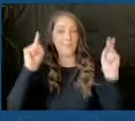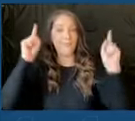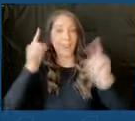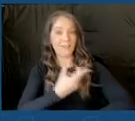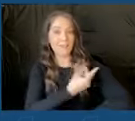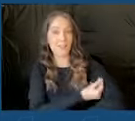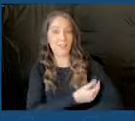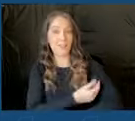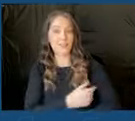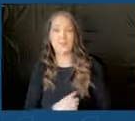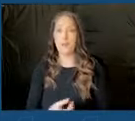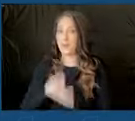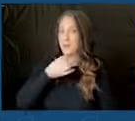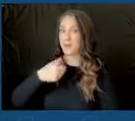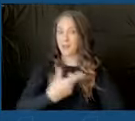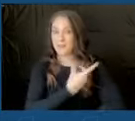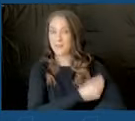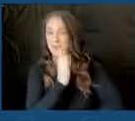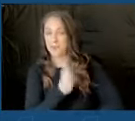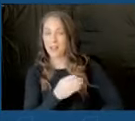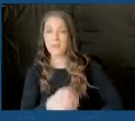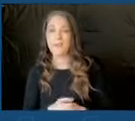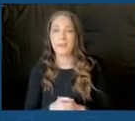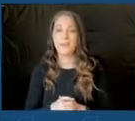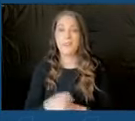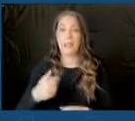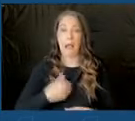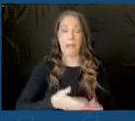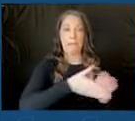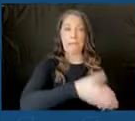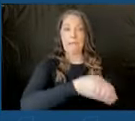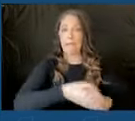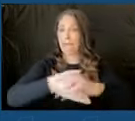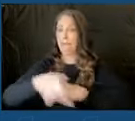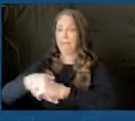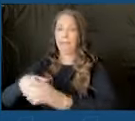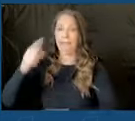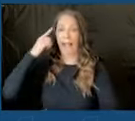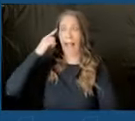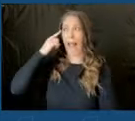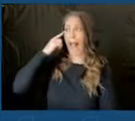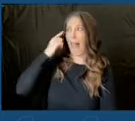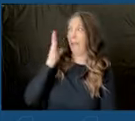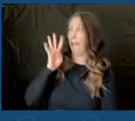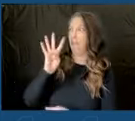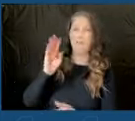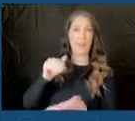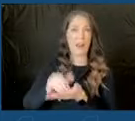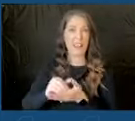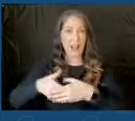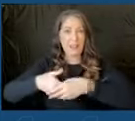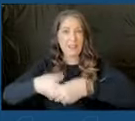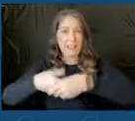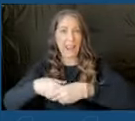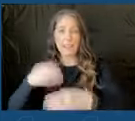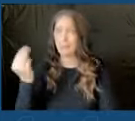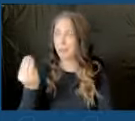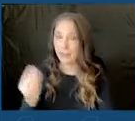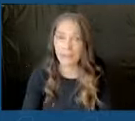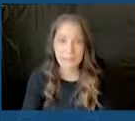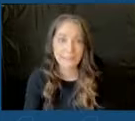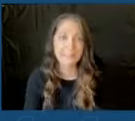shot momentarily, because I do shake a lot of hands. I think about 4,000 hands on Sunday alone, or Monday. So